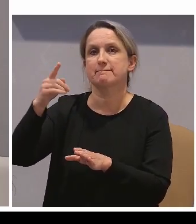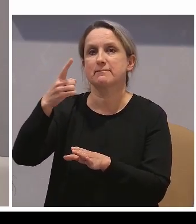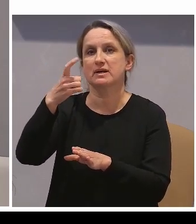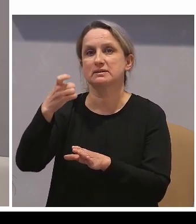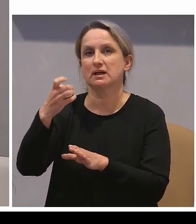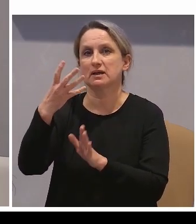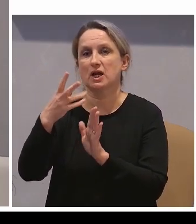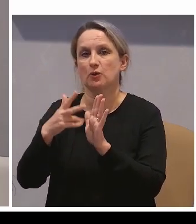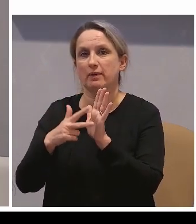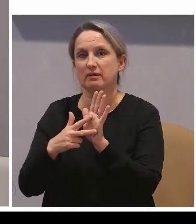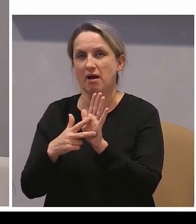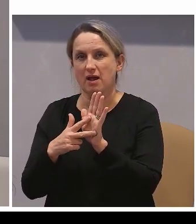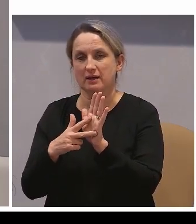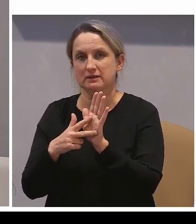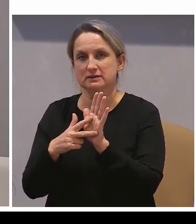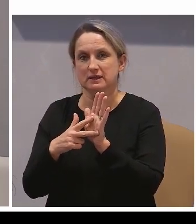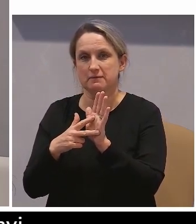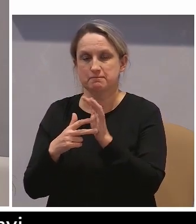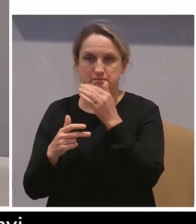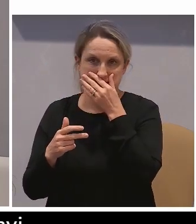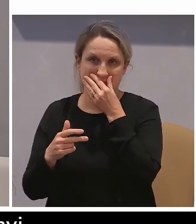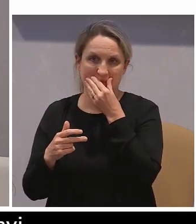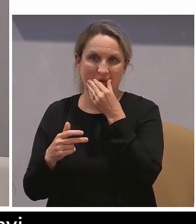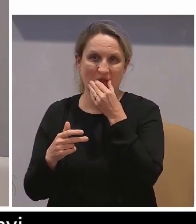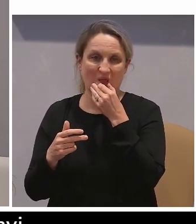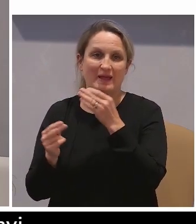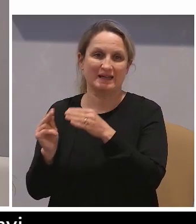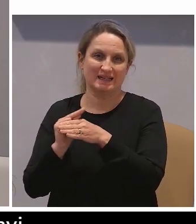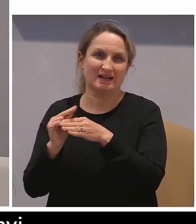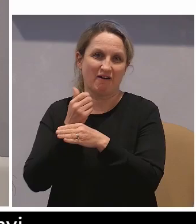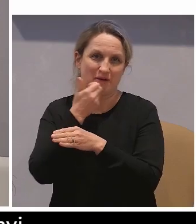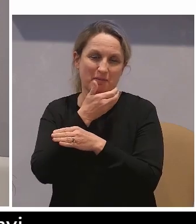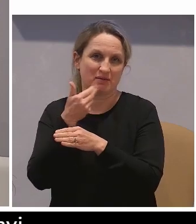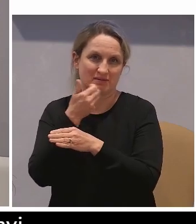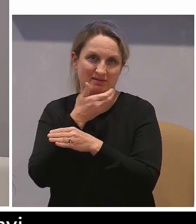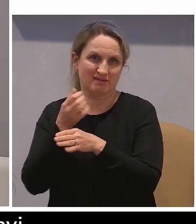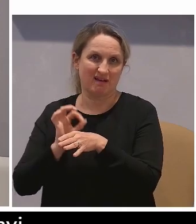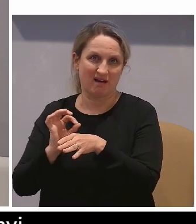see that the final height was 148 centimeters.